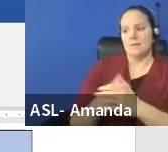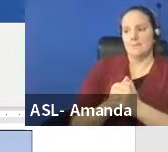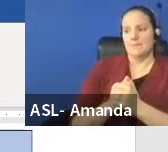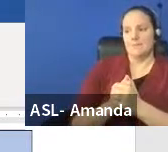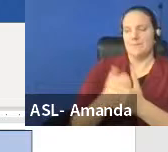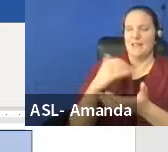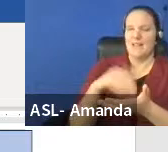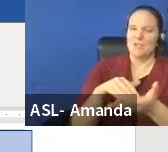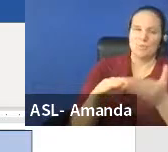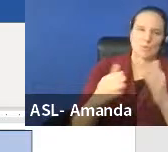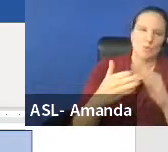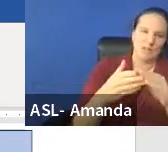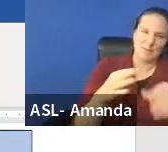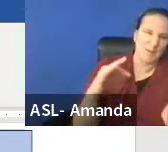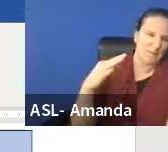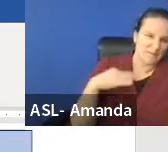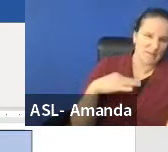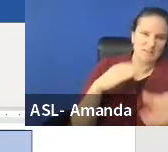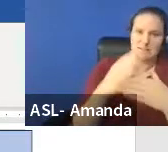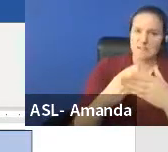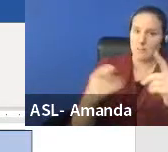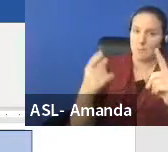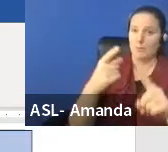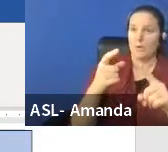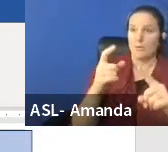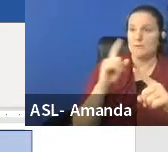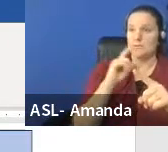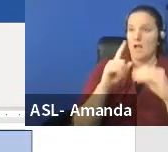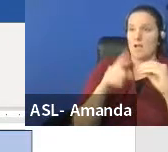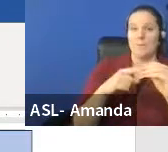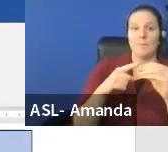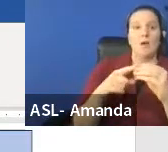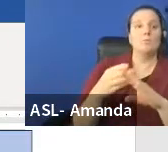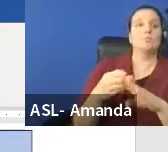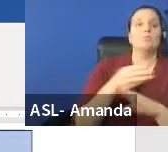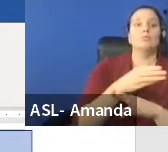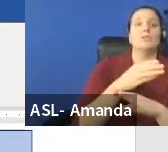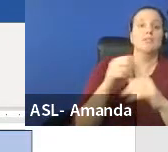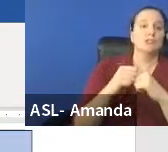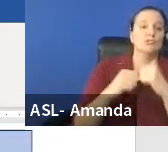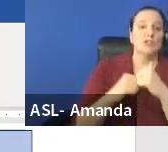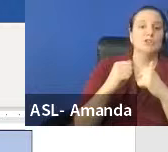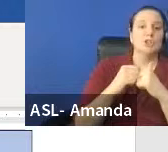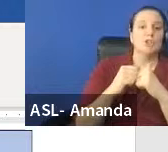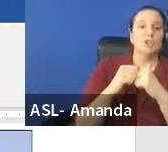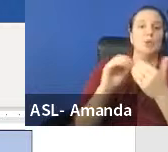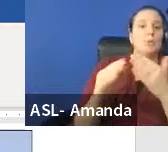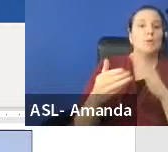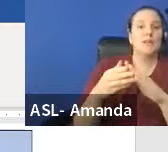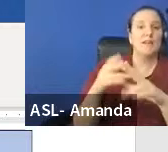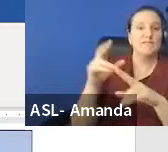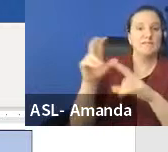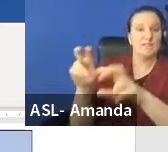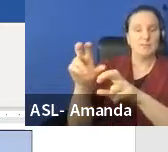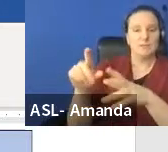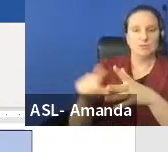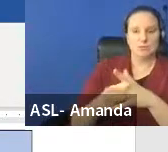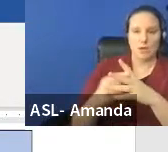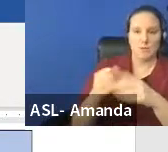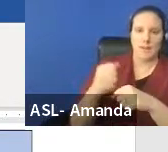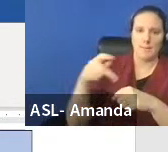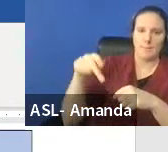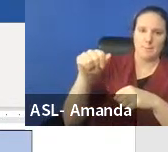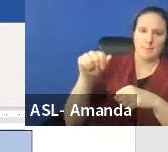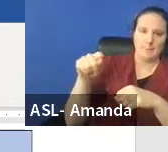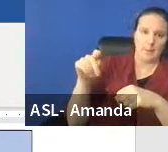it's a community benefit agreement, but at some point we need to talk about pre-construction community investments to start creating the pipeline for all of